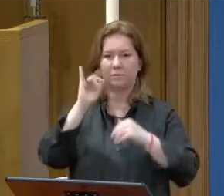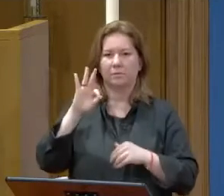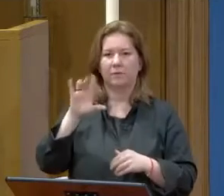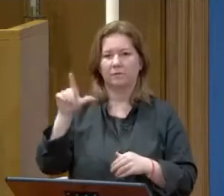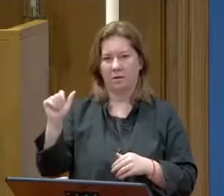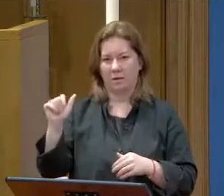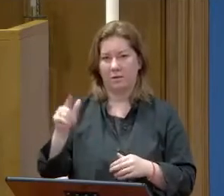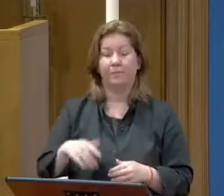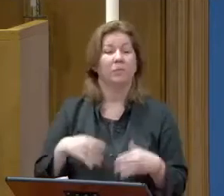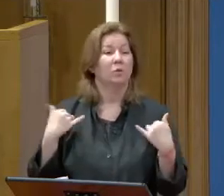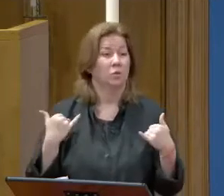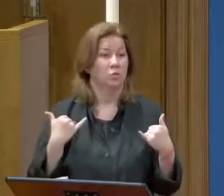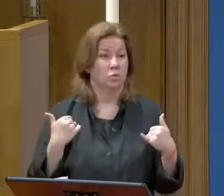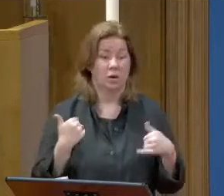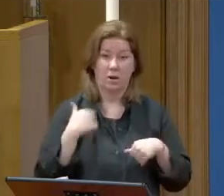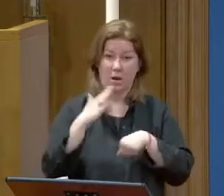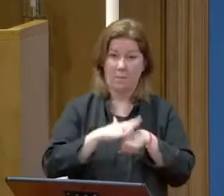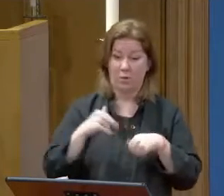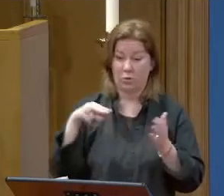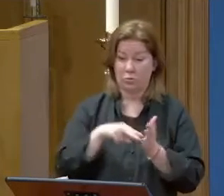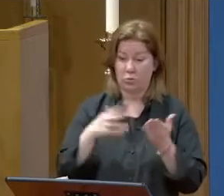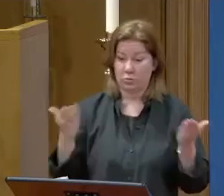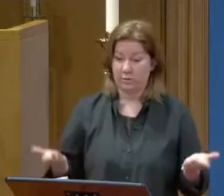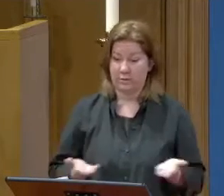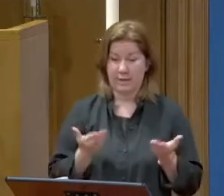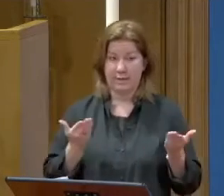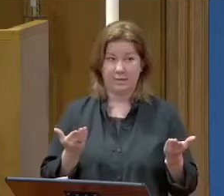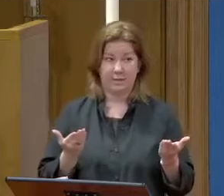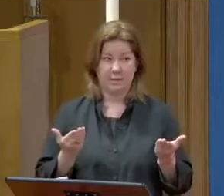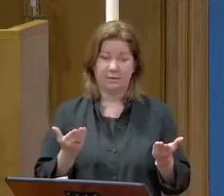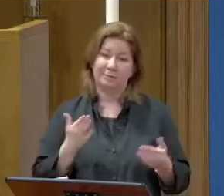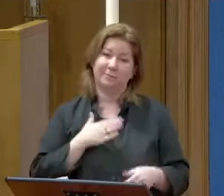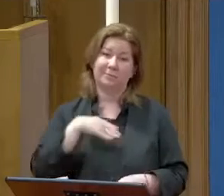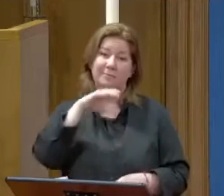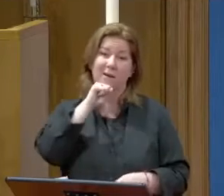And so today, I'm called to stand here in my orange soul,